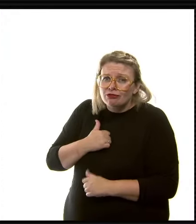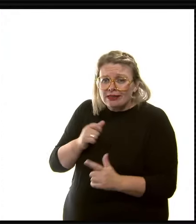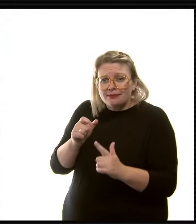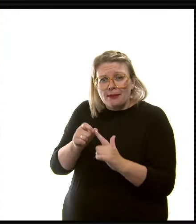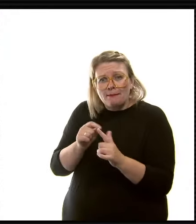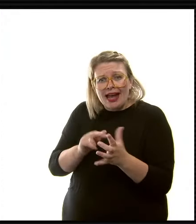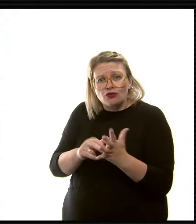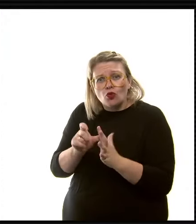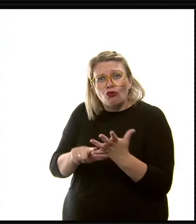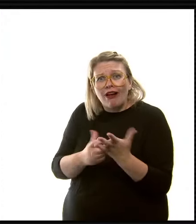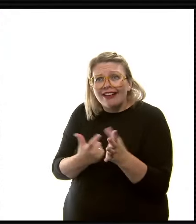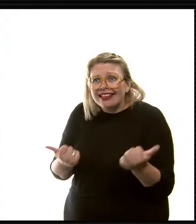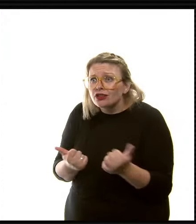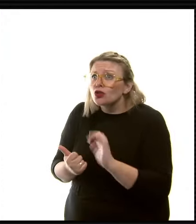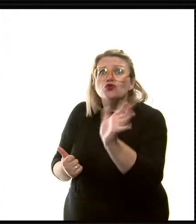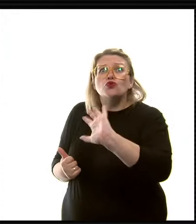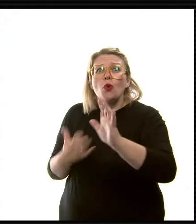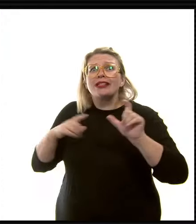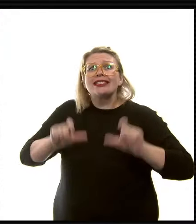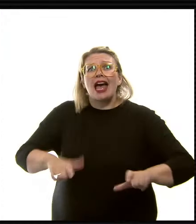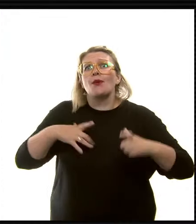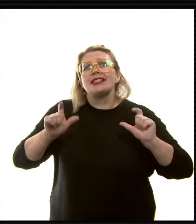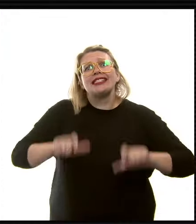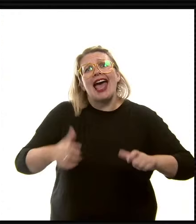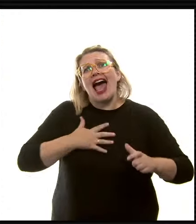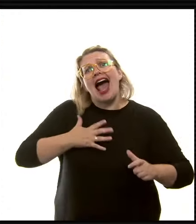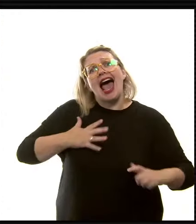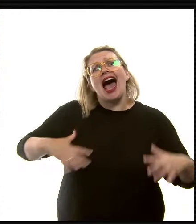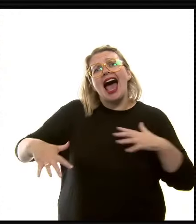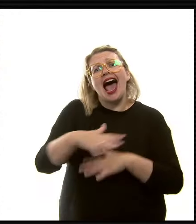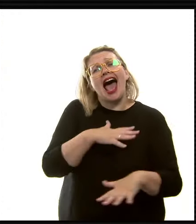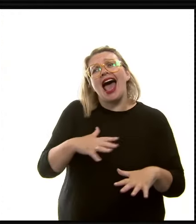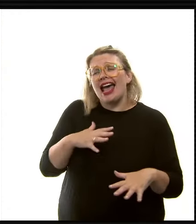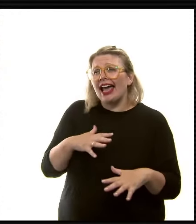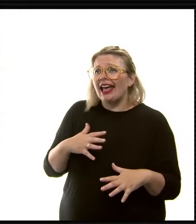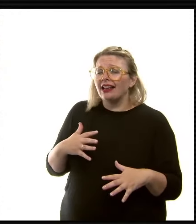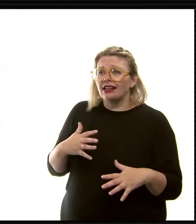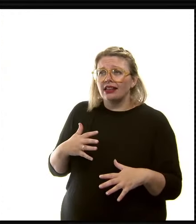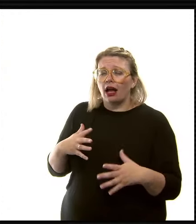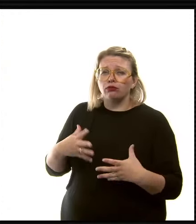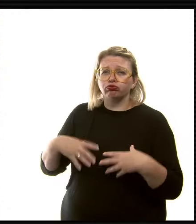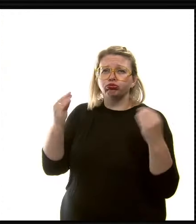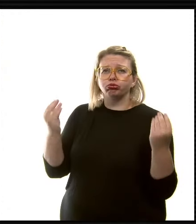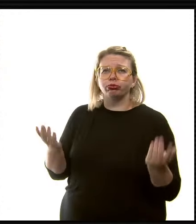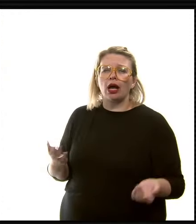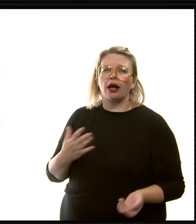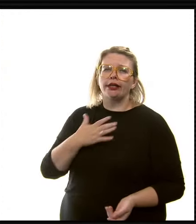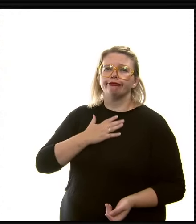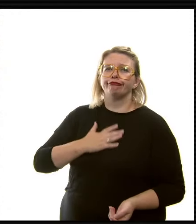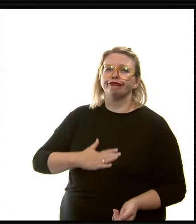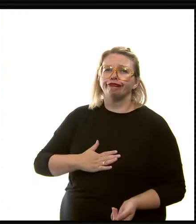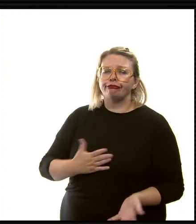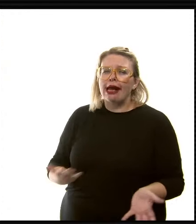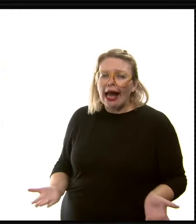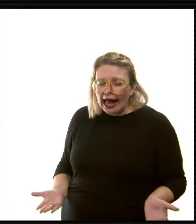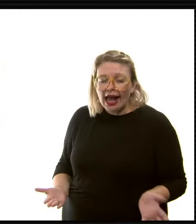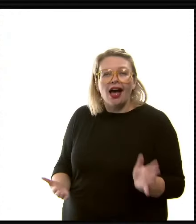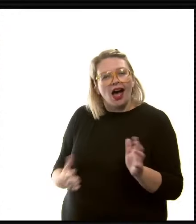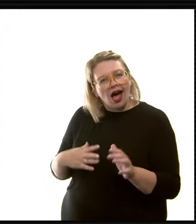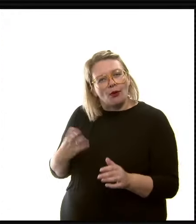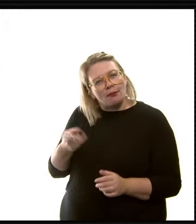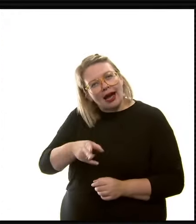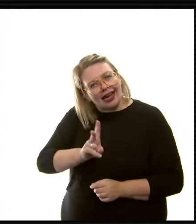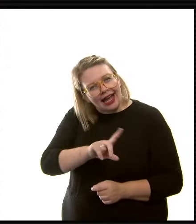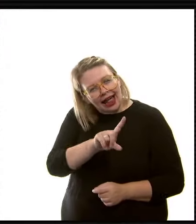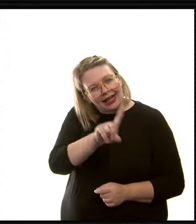now. No, I don't want to leave. No, please, I like it here. We have to. There we go. It's gone. That's it. It's okay. We'll come back after the show. Don't you